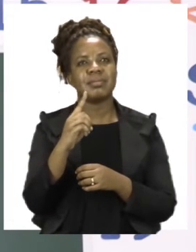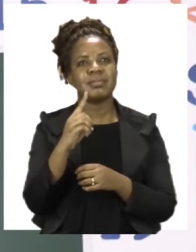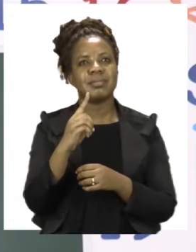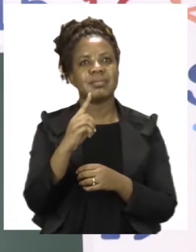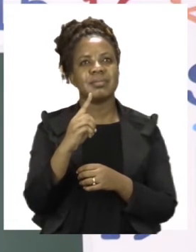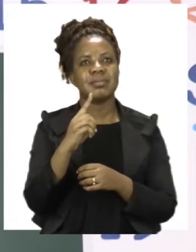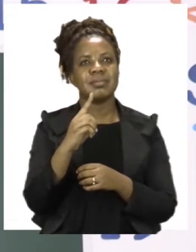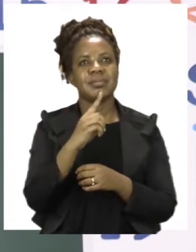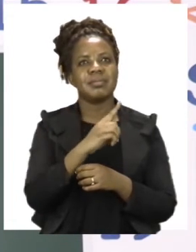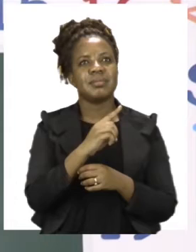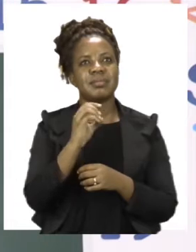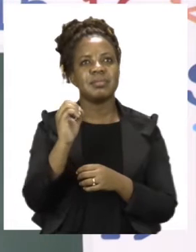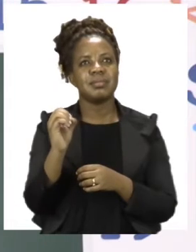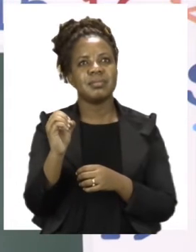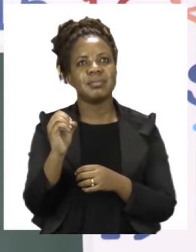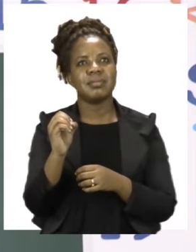10,